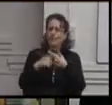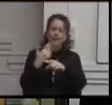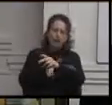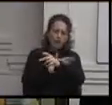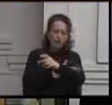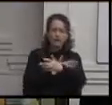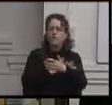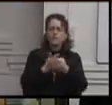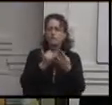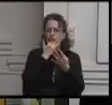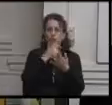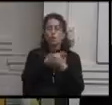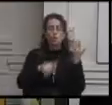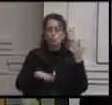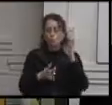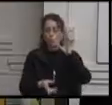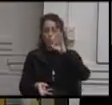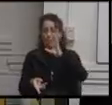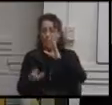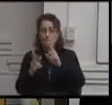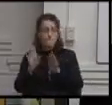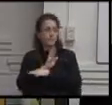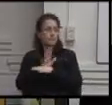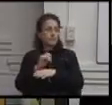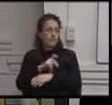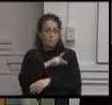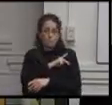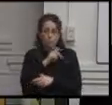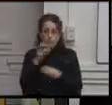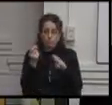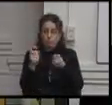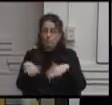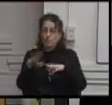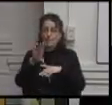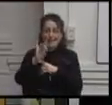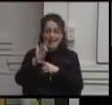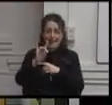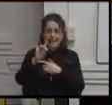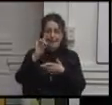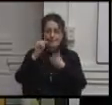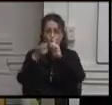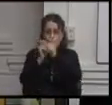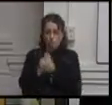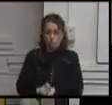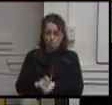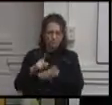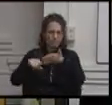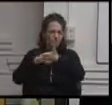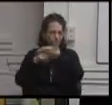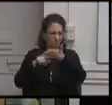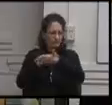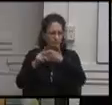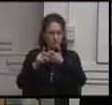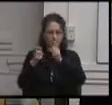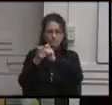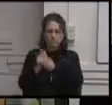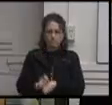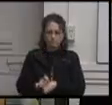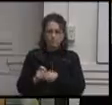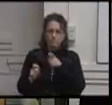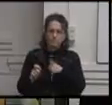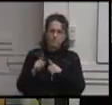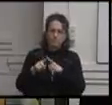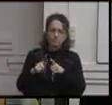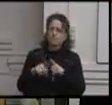property, there were 8 corrections. These were the result either of late filings or filings corrected after the grand list was lodged, except for the